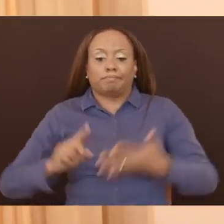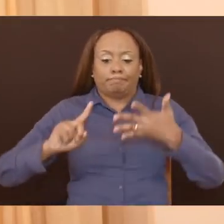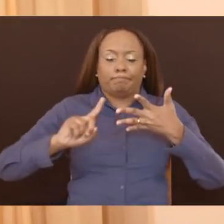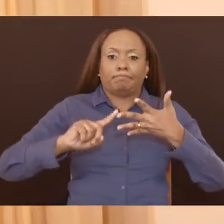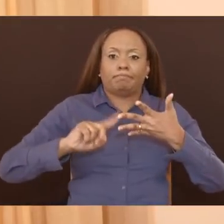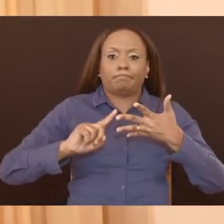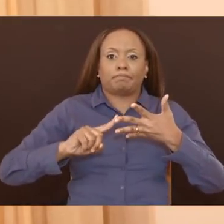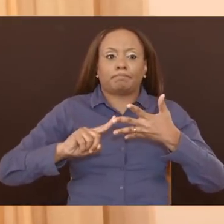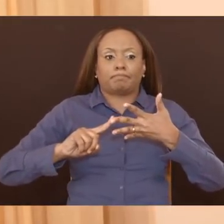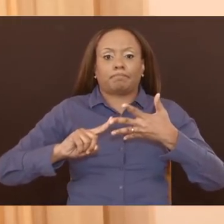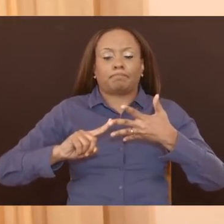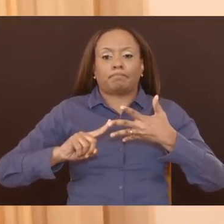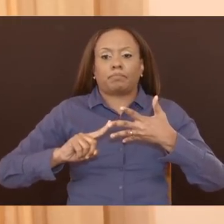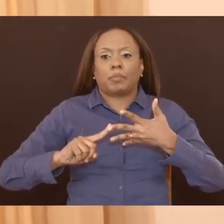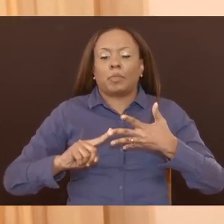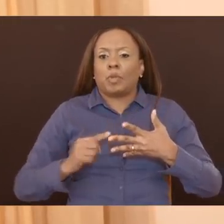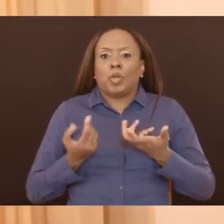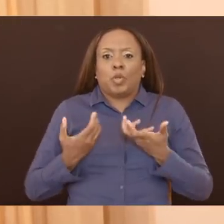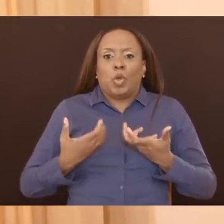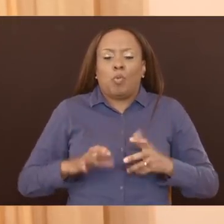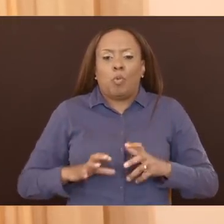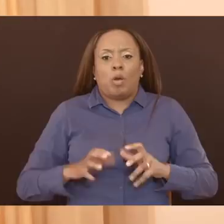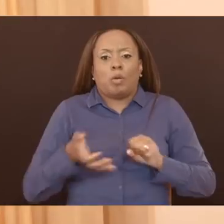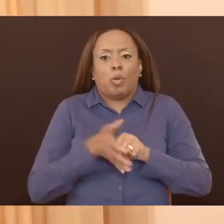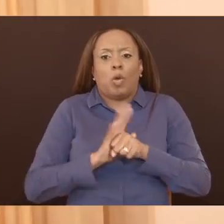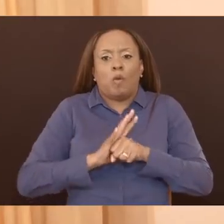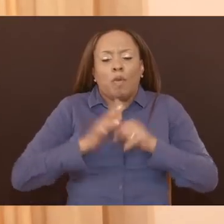contain wherever possible the spread of COVID by